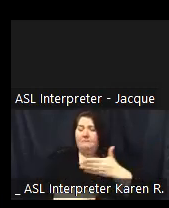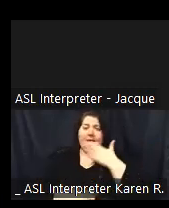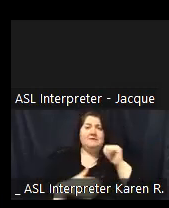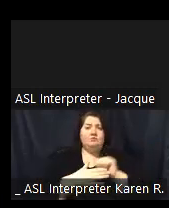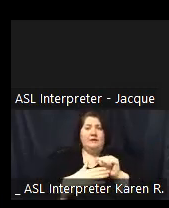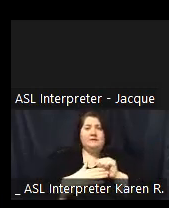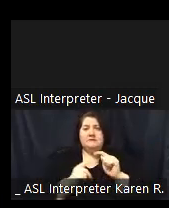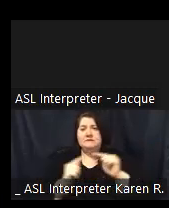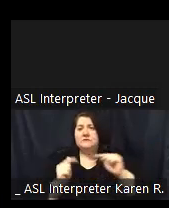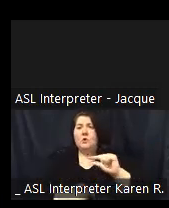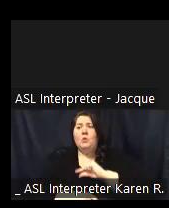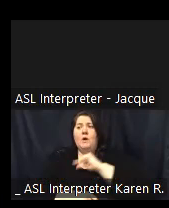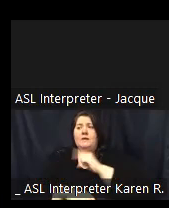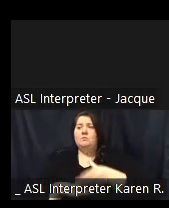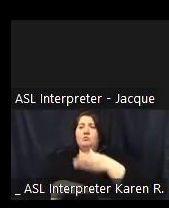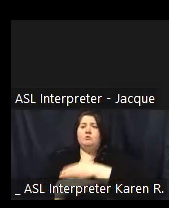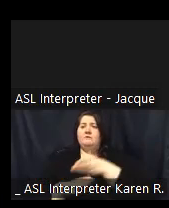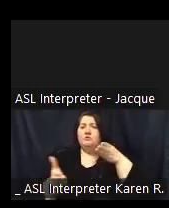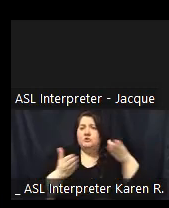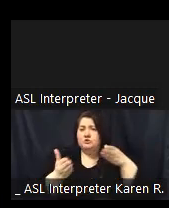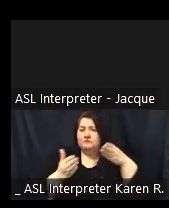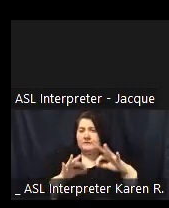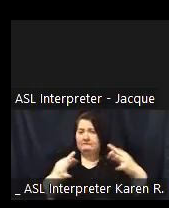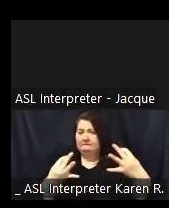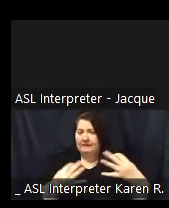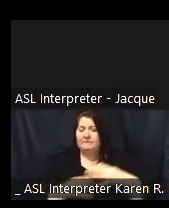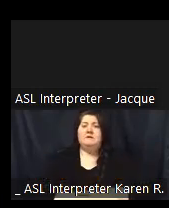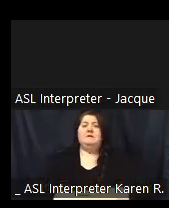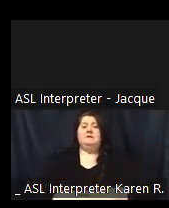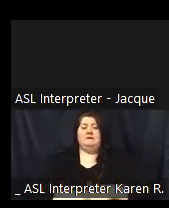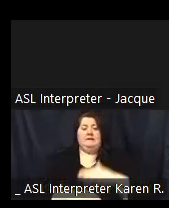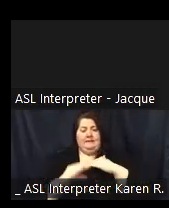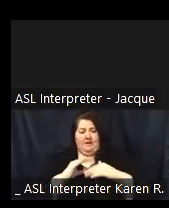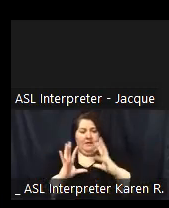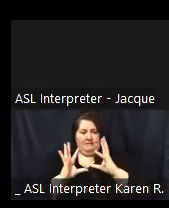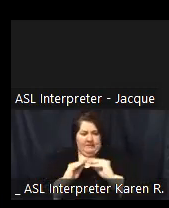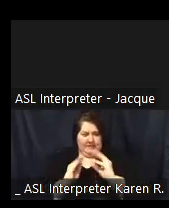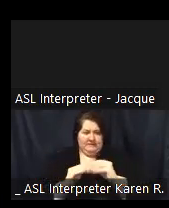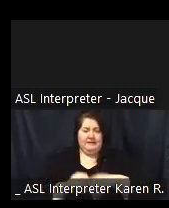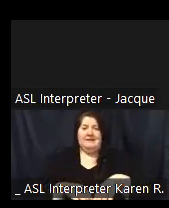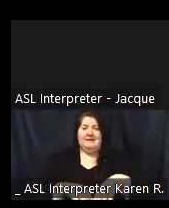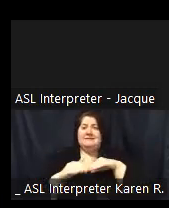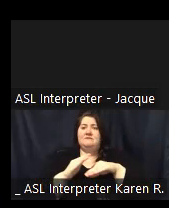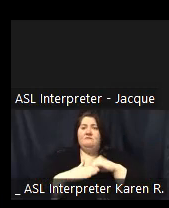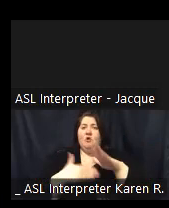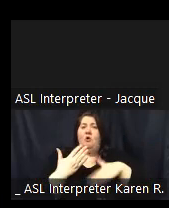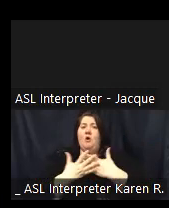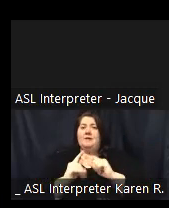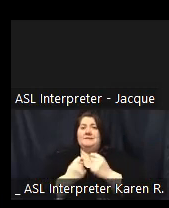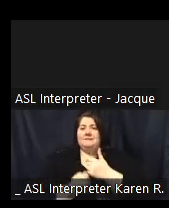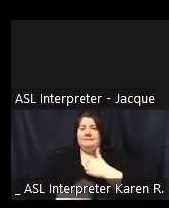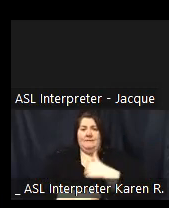quality improvements for serving the family via email and meetings. And accessibility for all team members is a priority here.